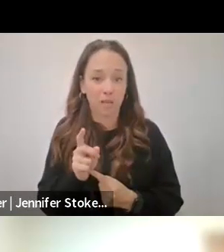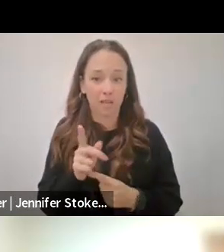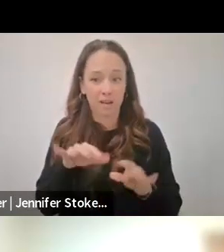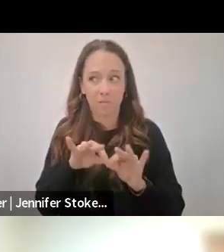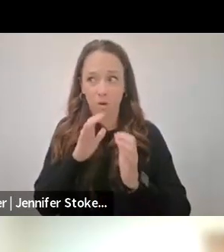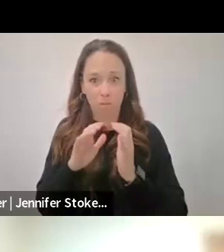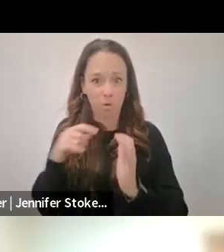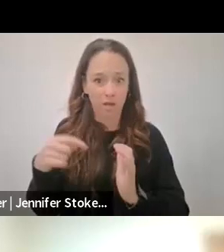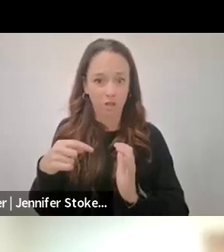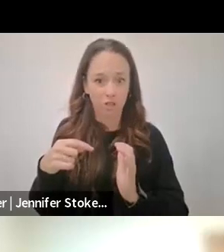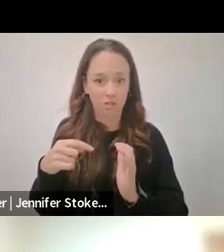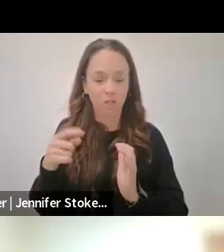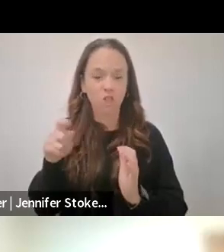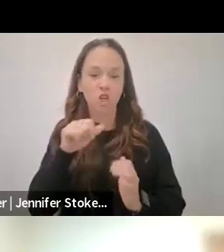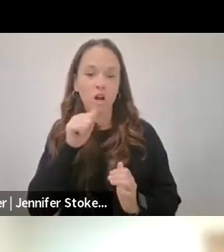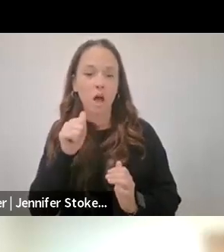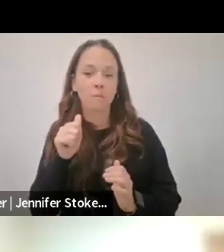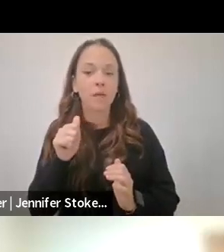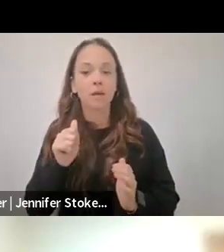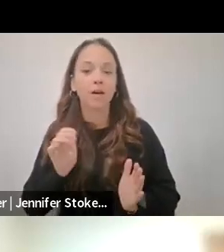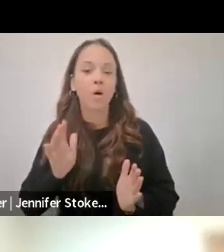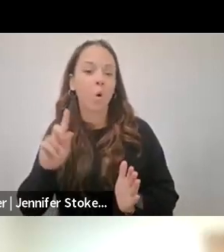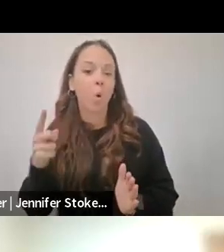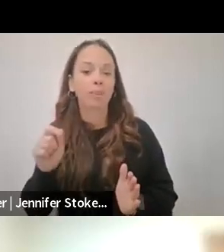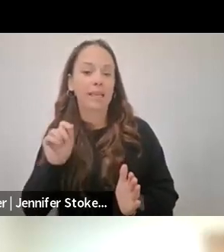shouldn't be a luxury. If you're